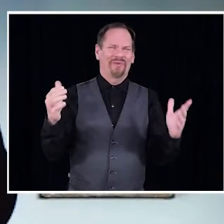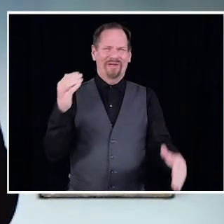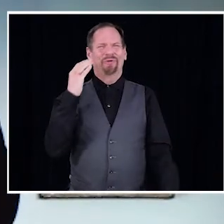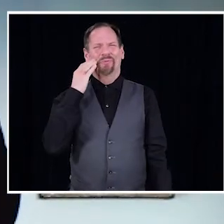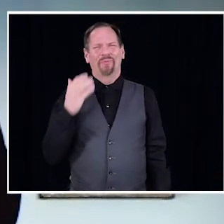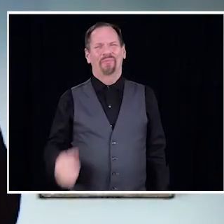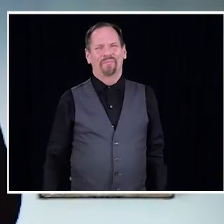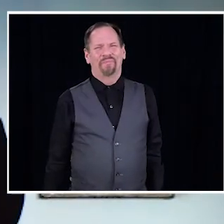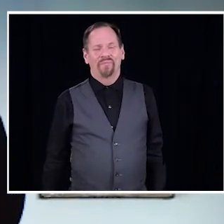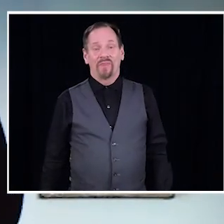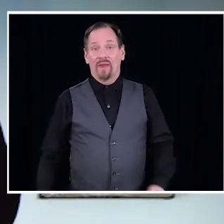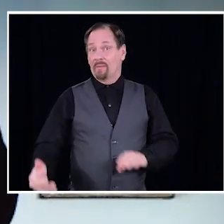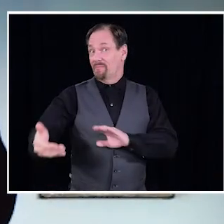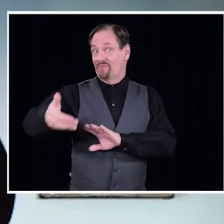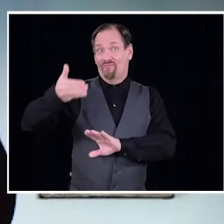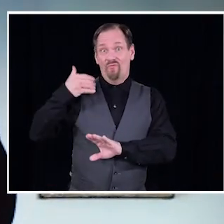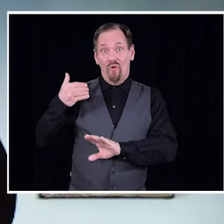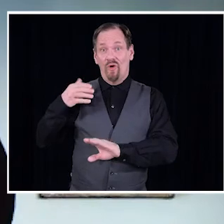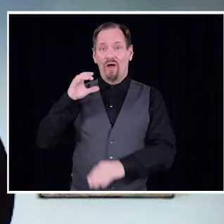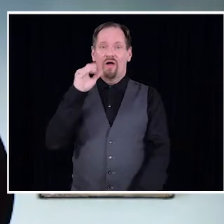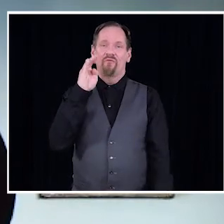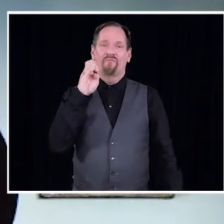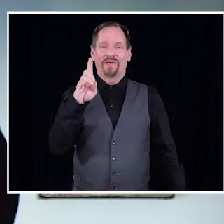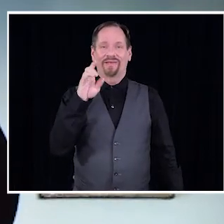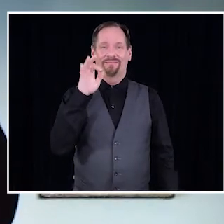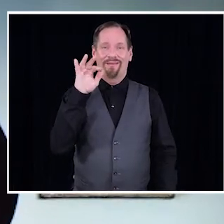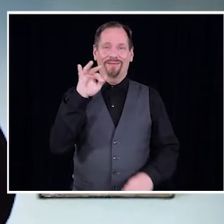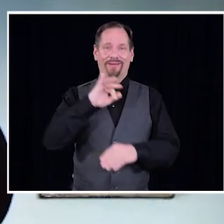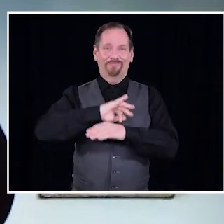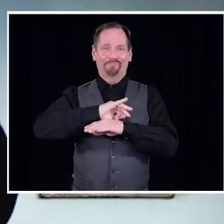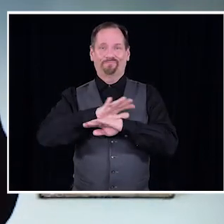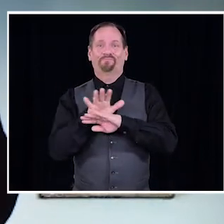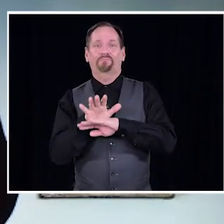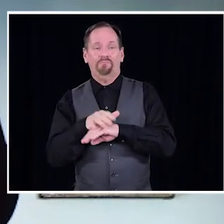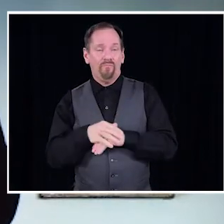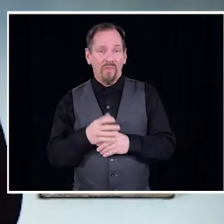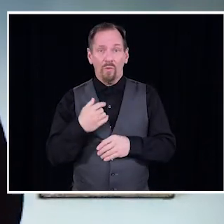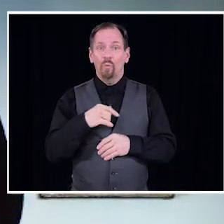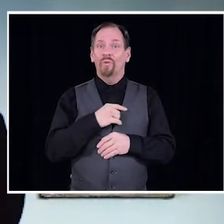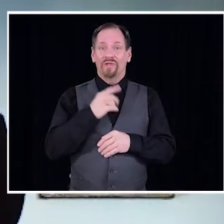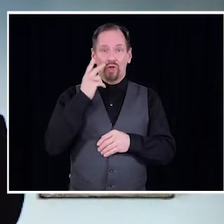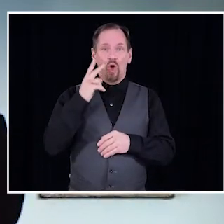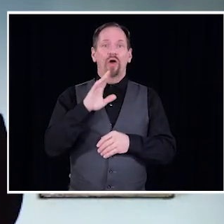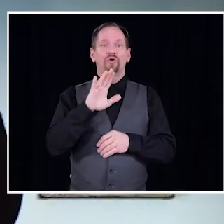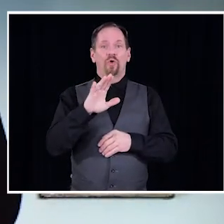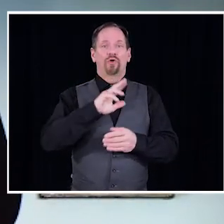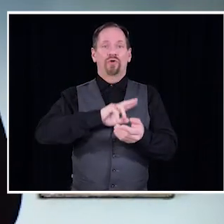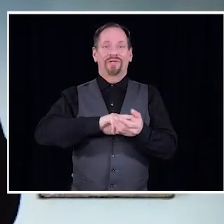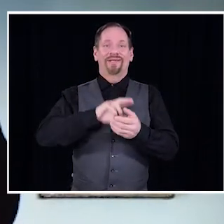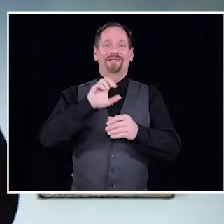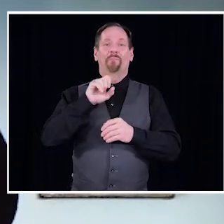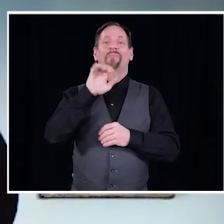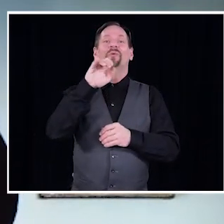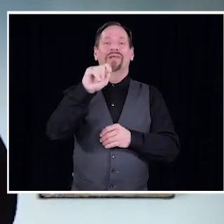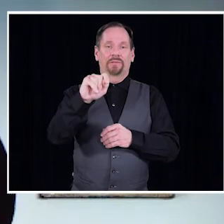that. Long before COVID-19, you had shown to us your nursing spirit and commitment.